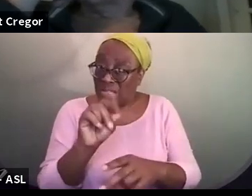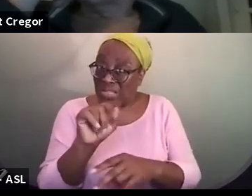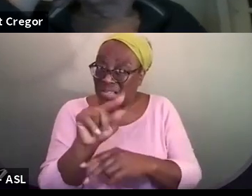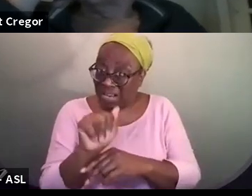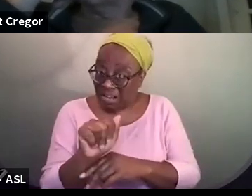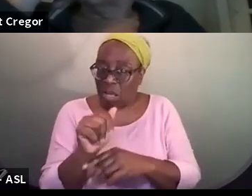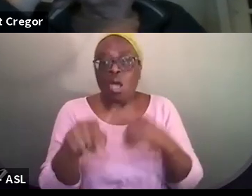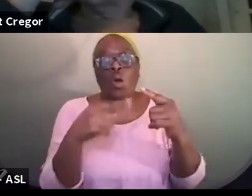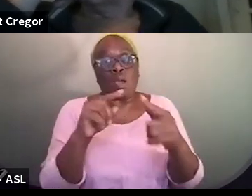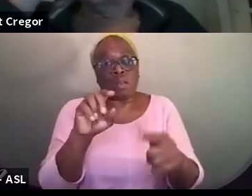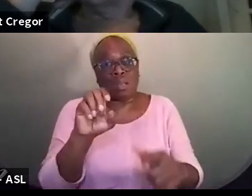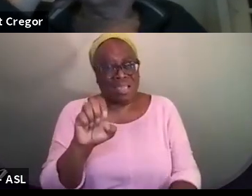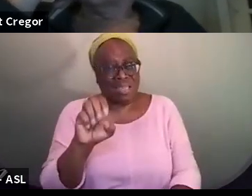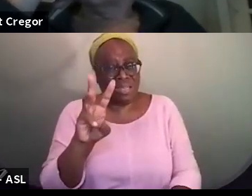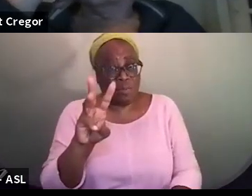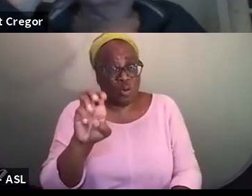to us,